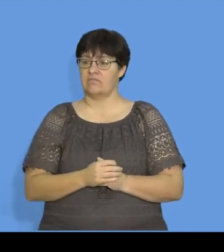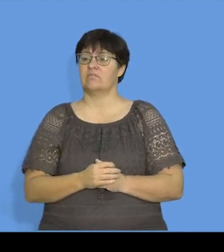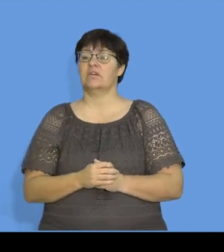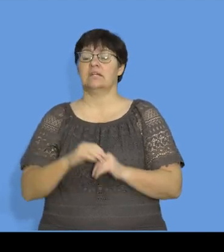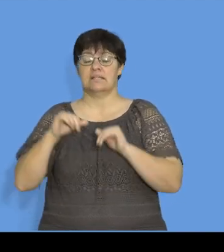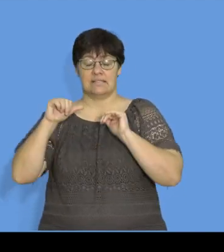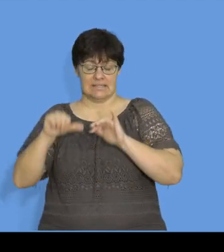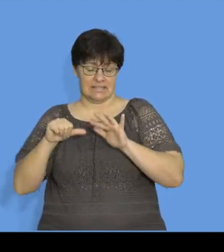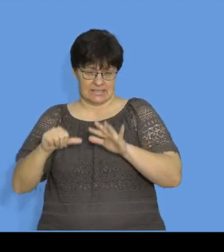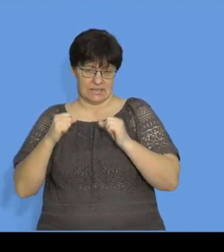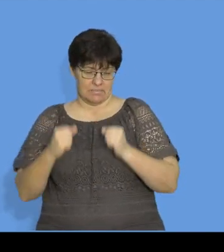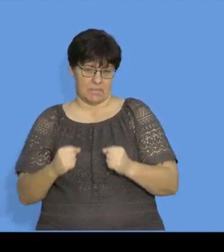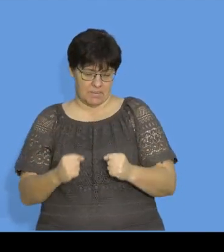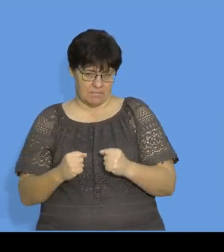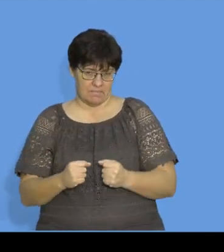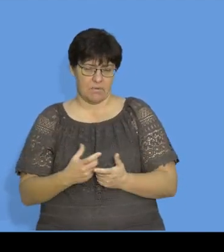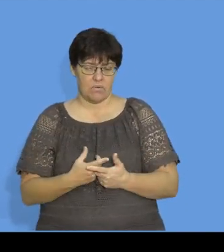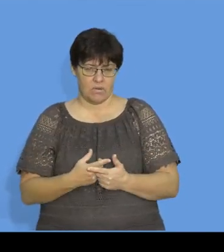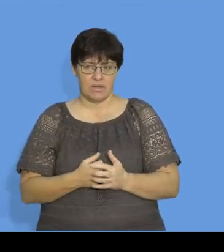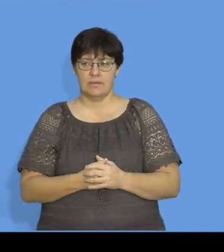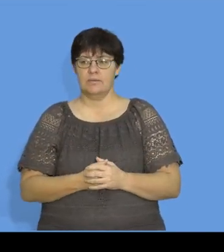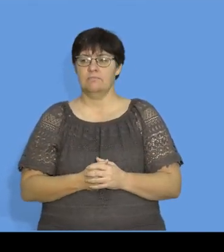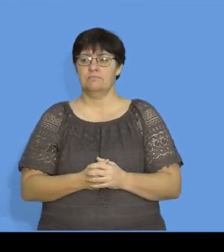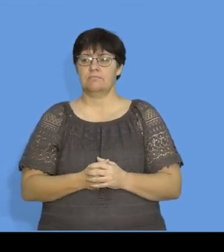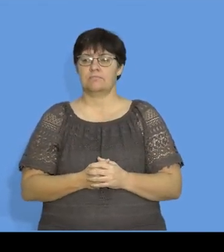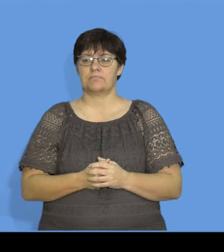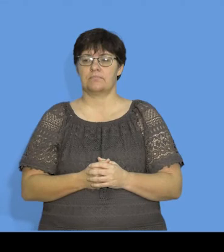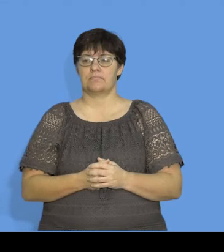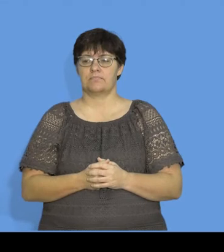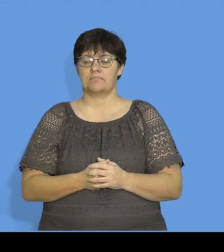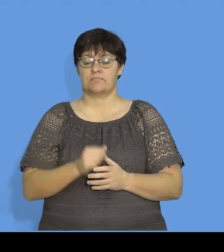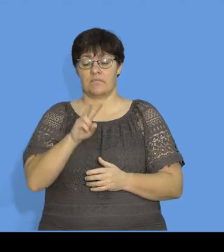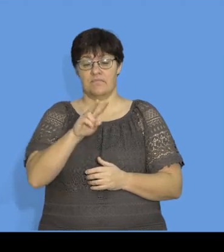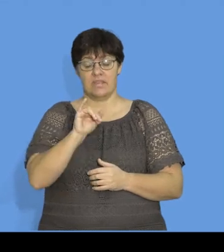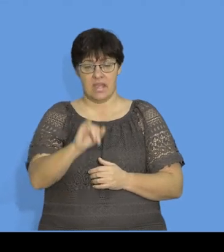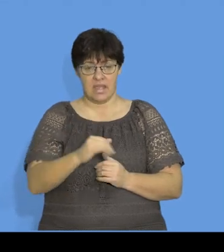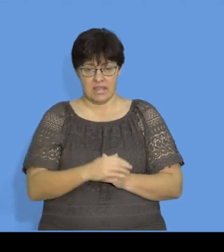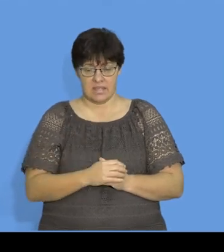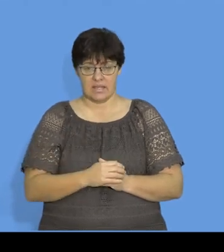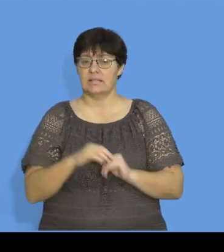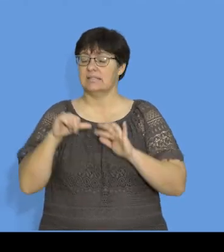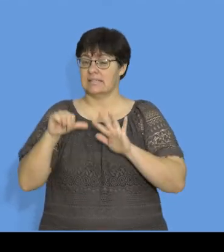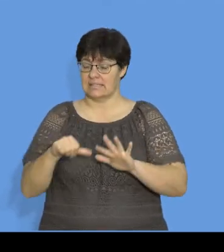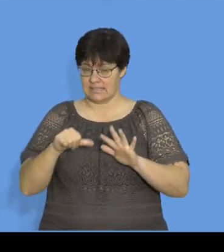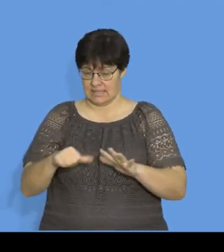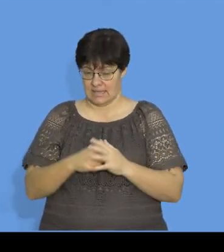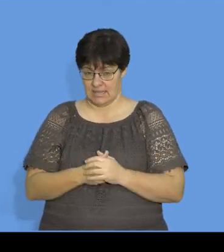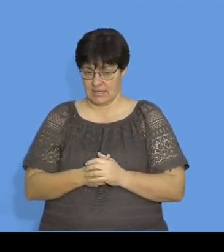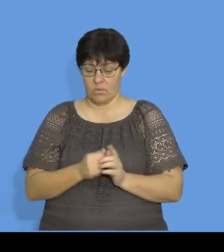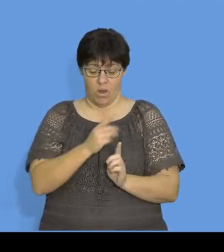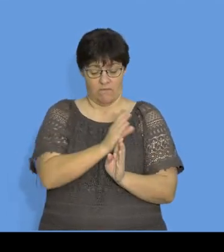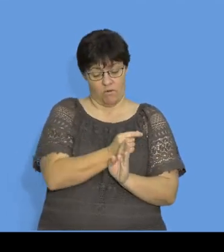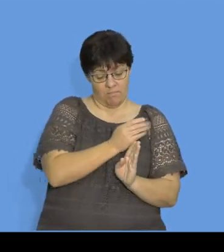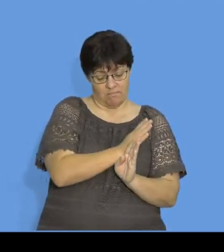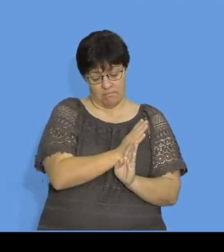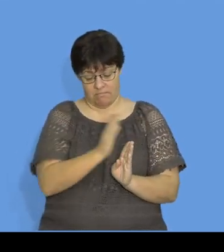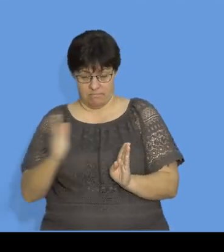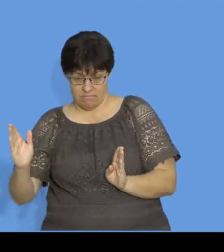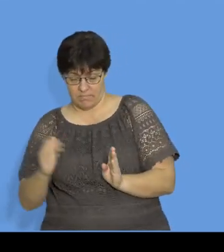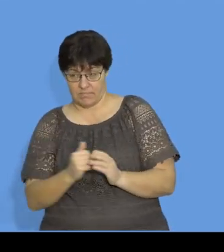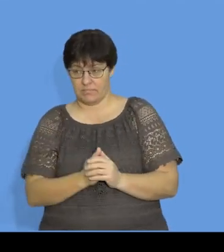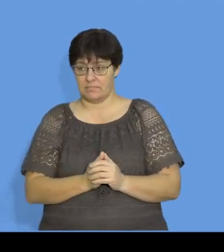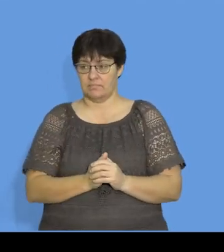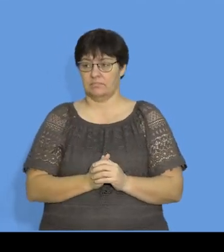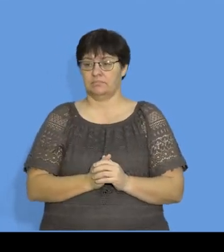is 16 because there was 0 velocity. Vi is 16 because that's what we